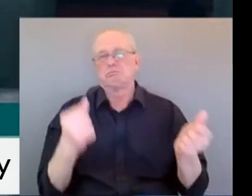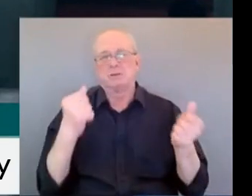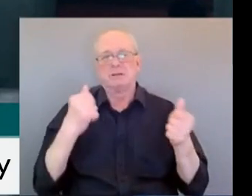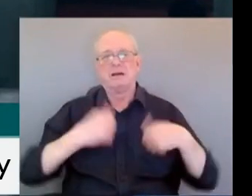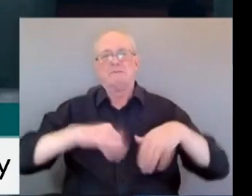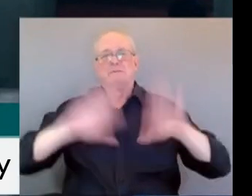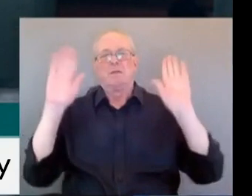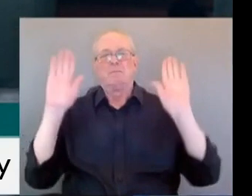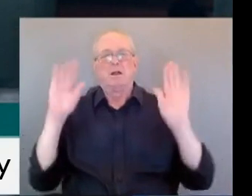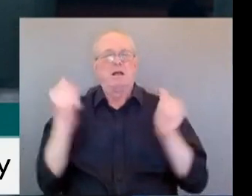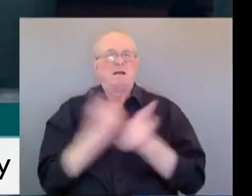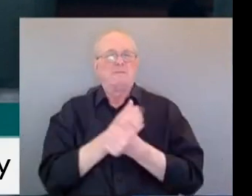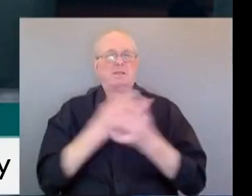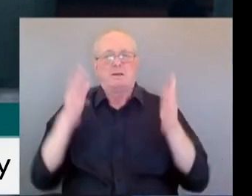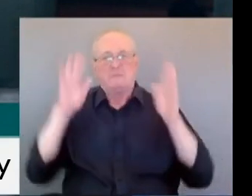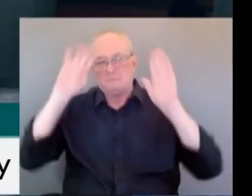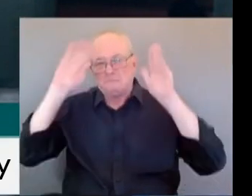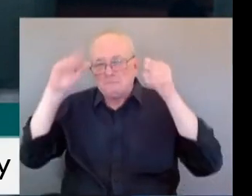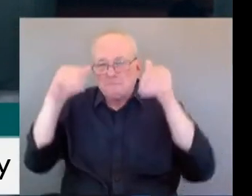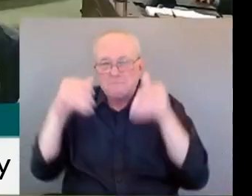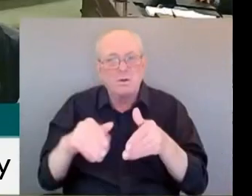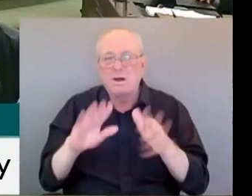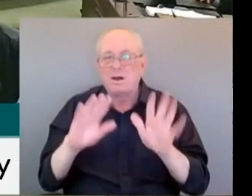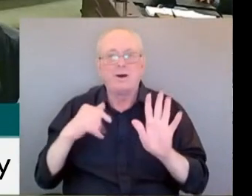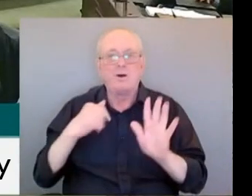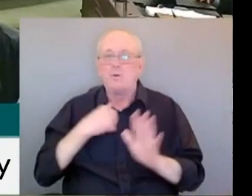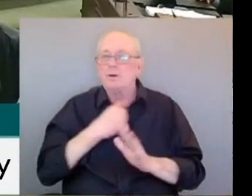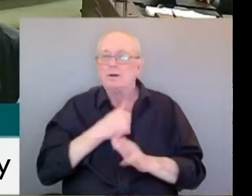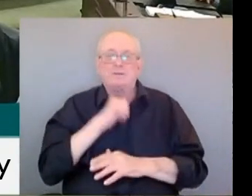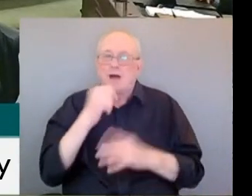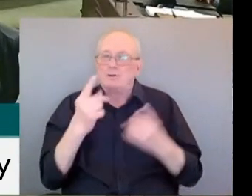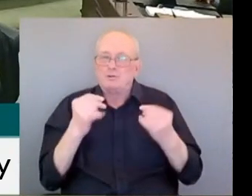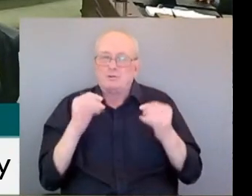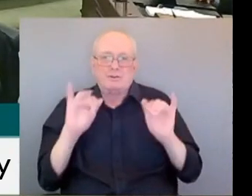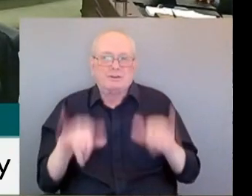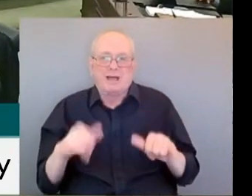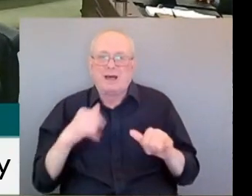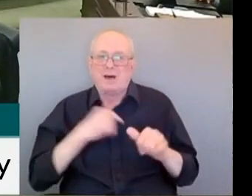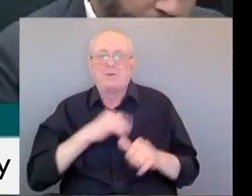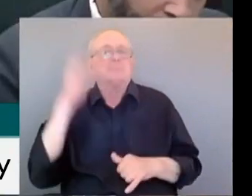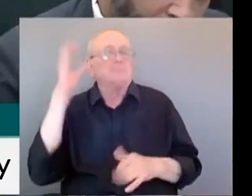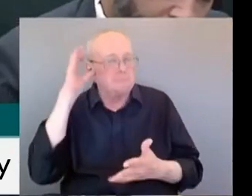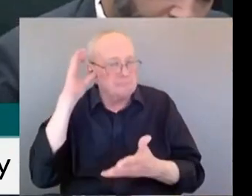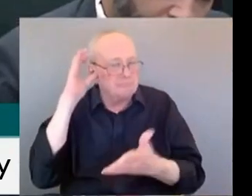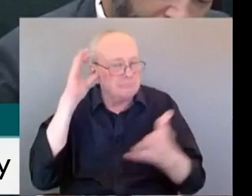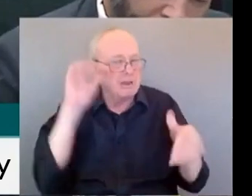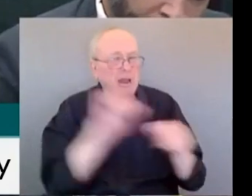approach that we're going to take. We're going to listen to Albertans. The Honourable Member for Banff-Kananaskis.